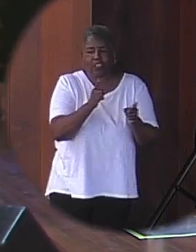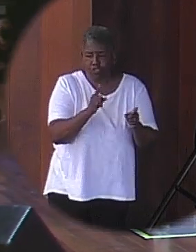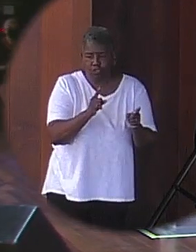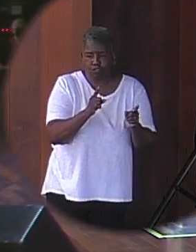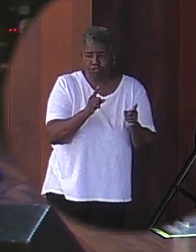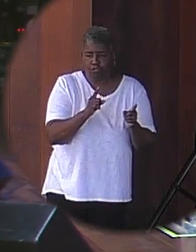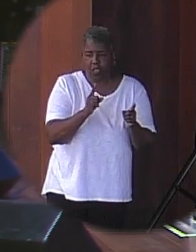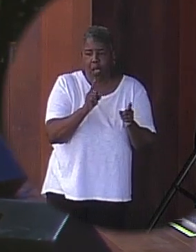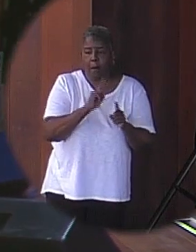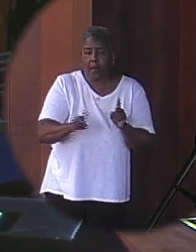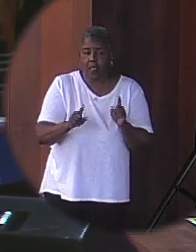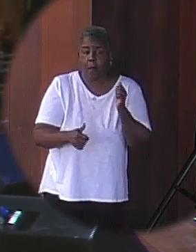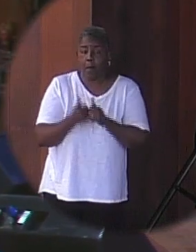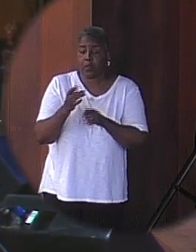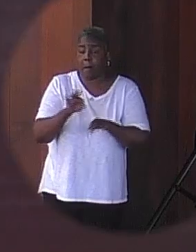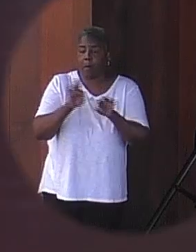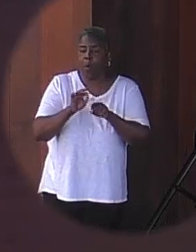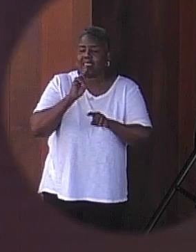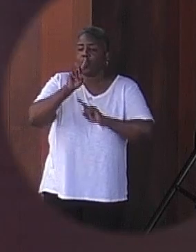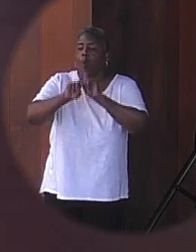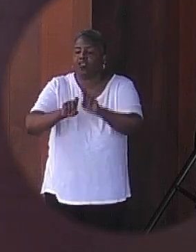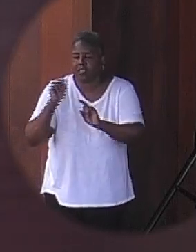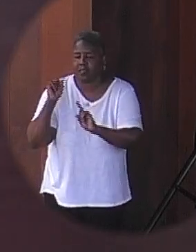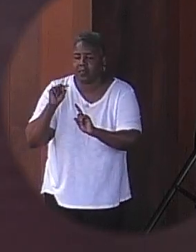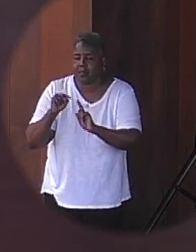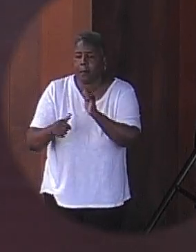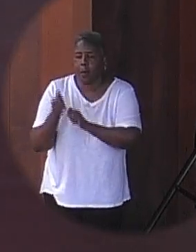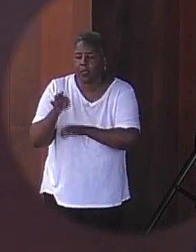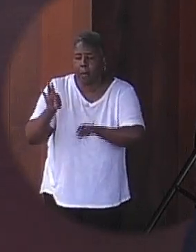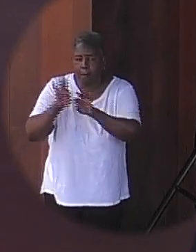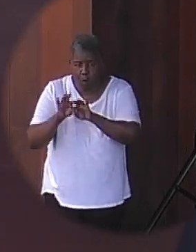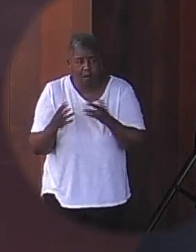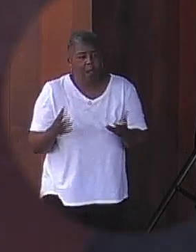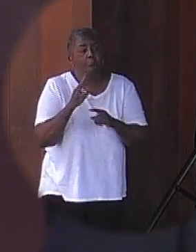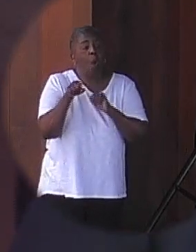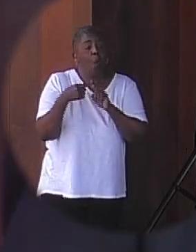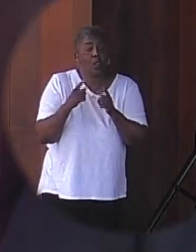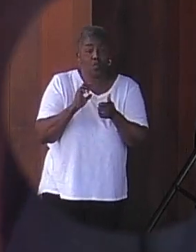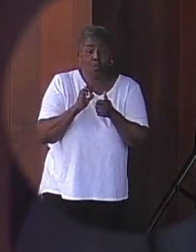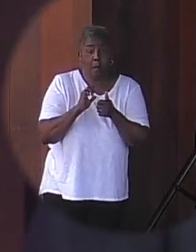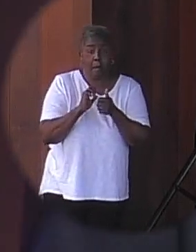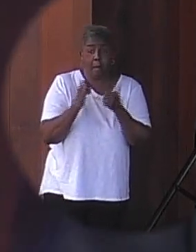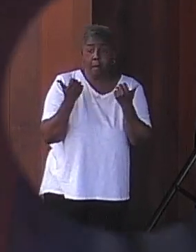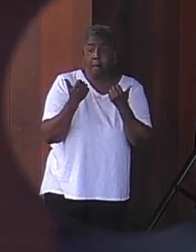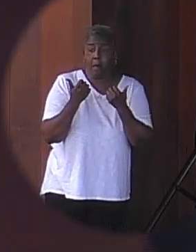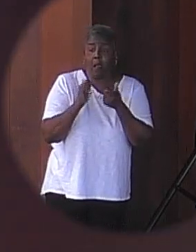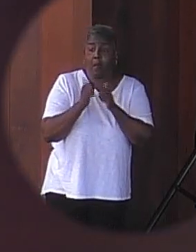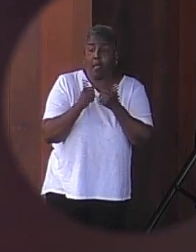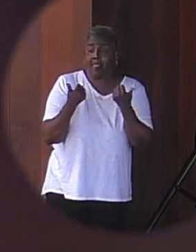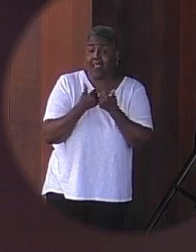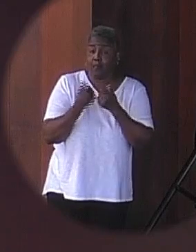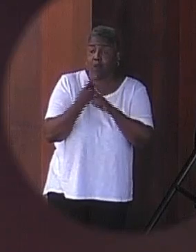you through, it's the question. That in order to play Jeopardy correctly, you know that